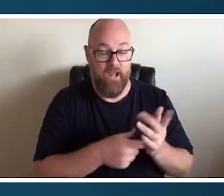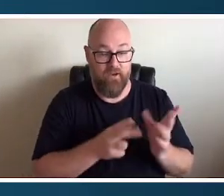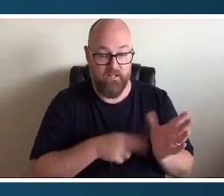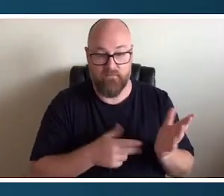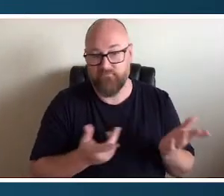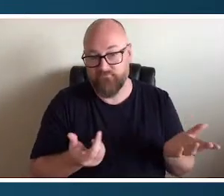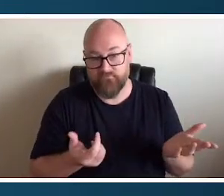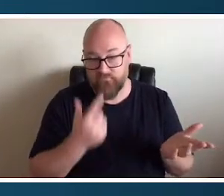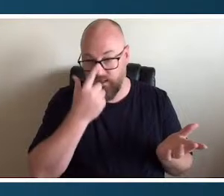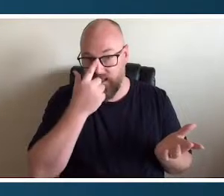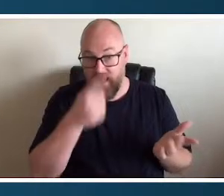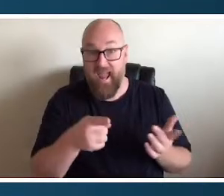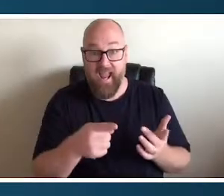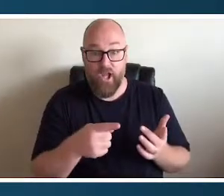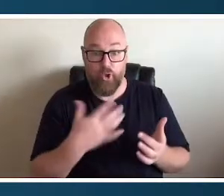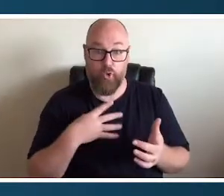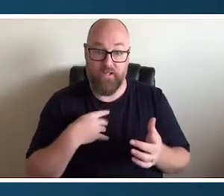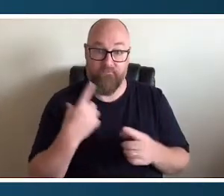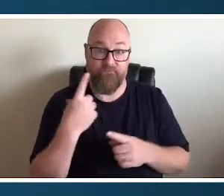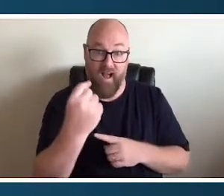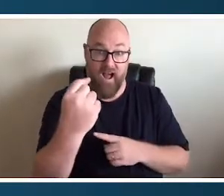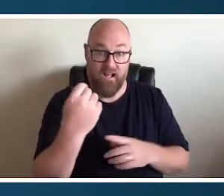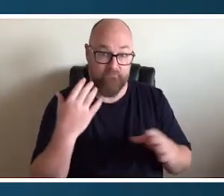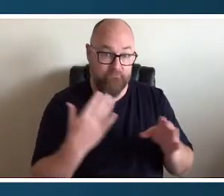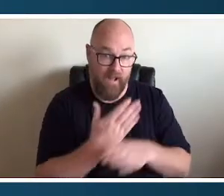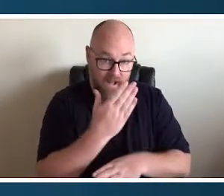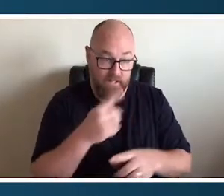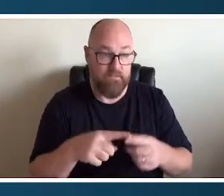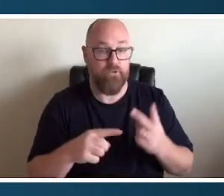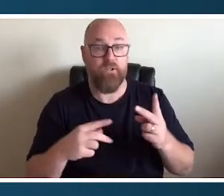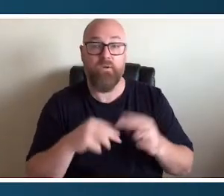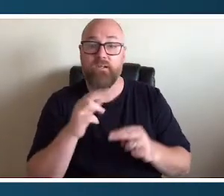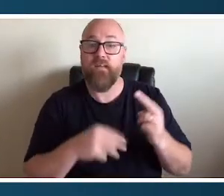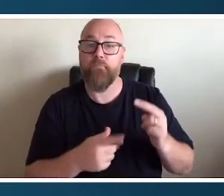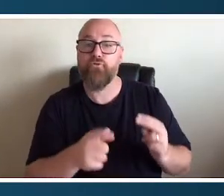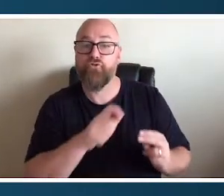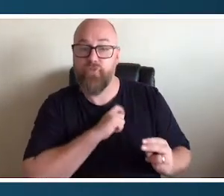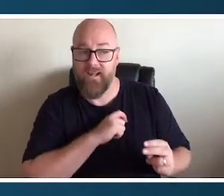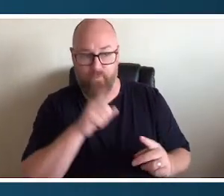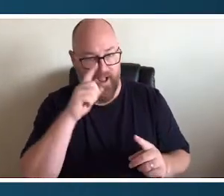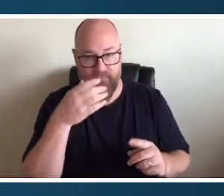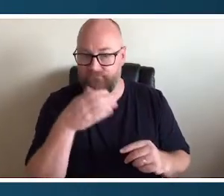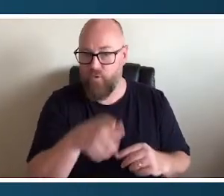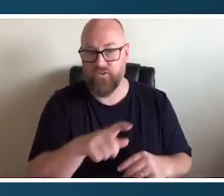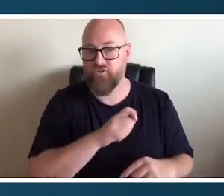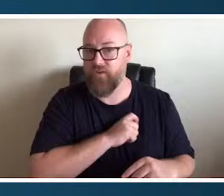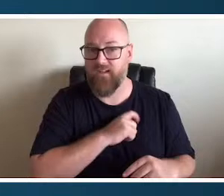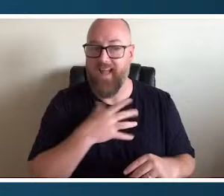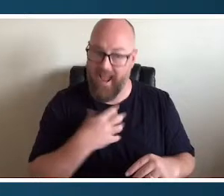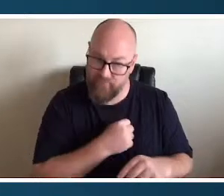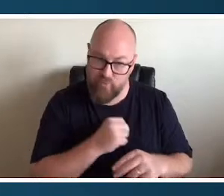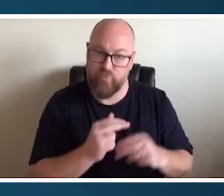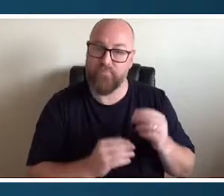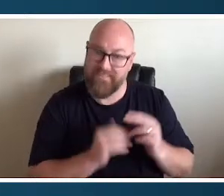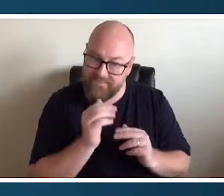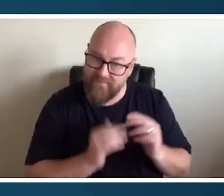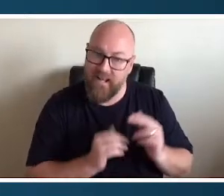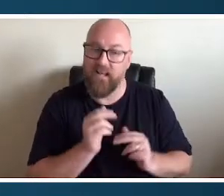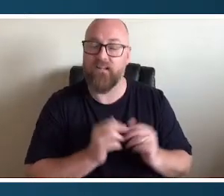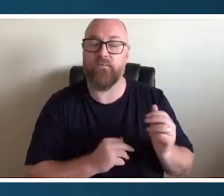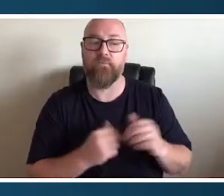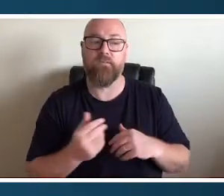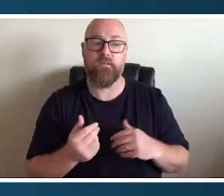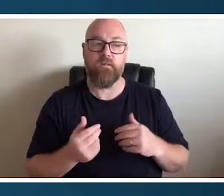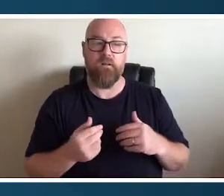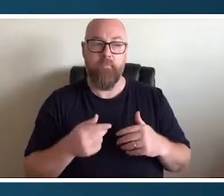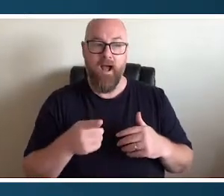trust, you just don't force trust in communities, you develop trust. But there are always ways to find